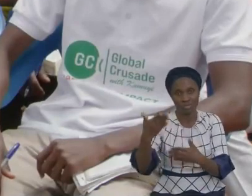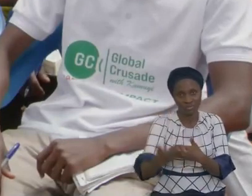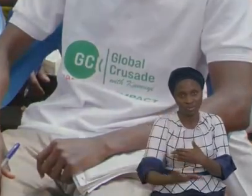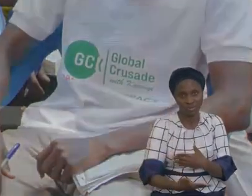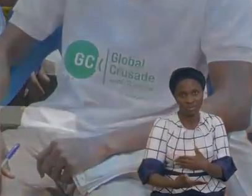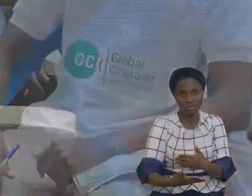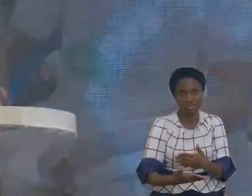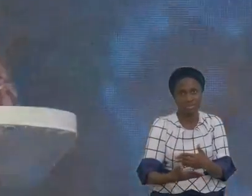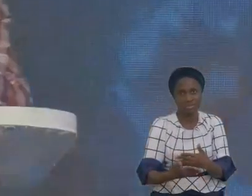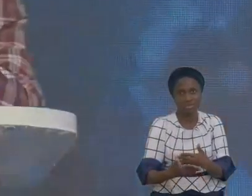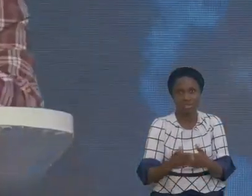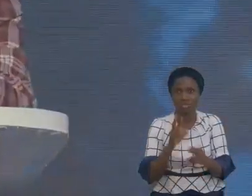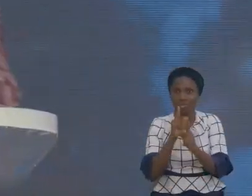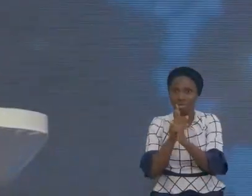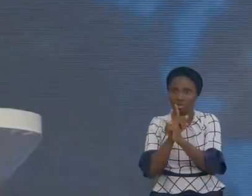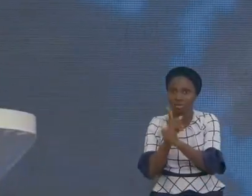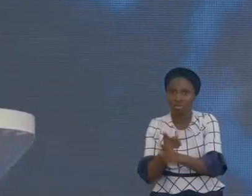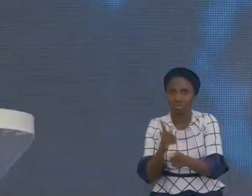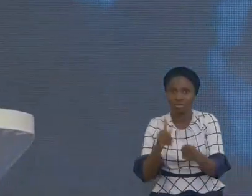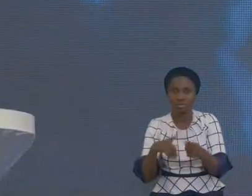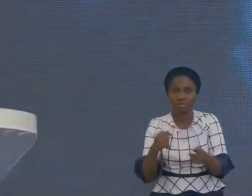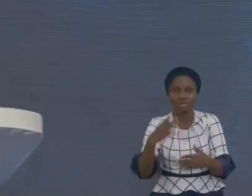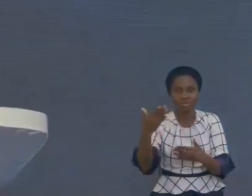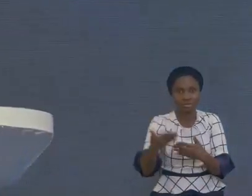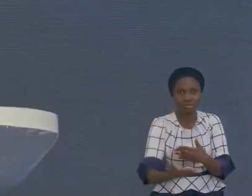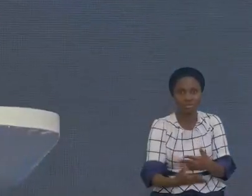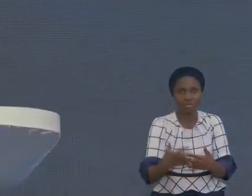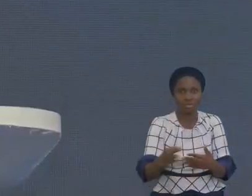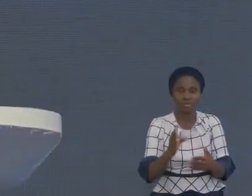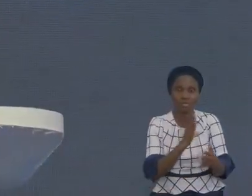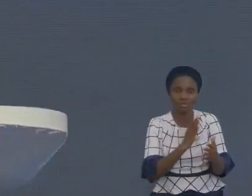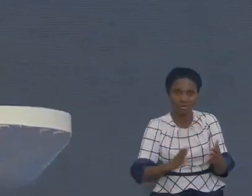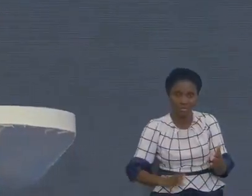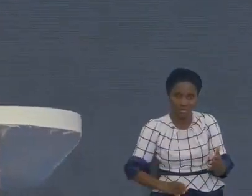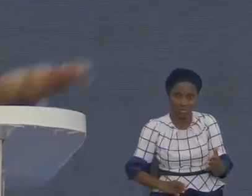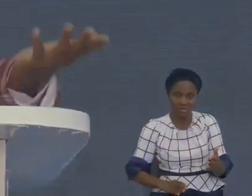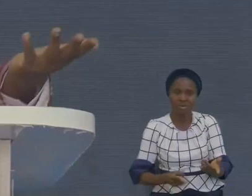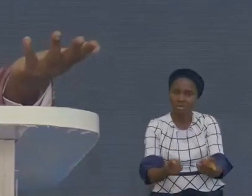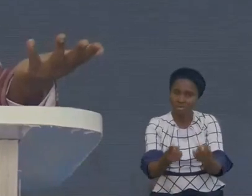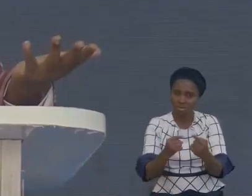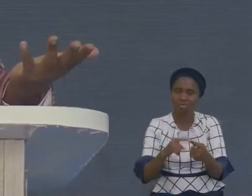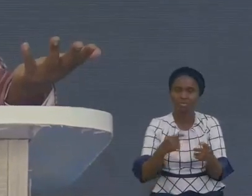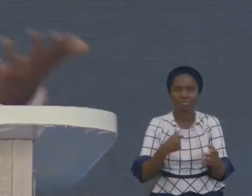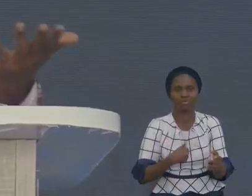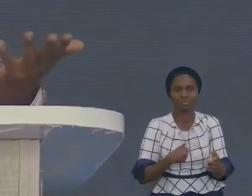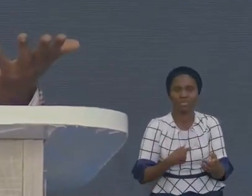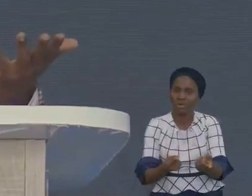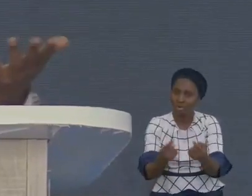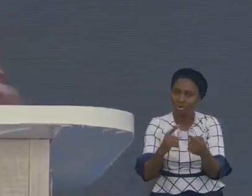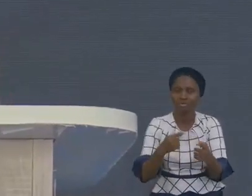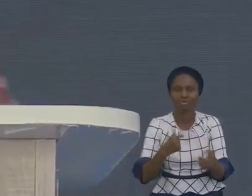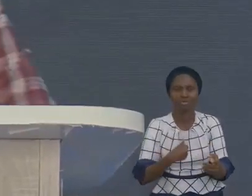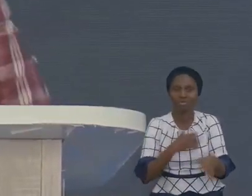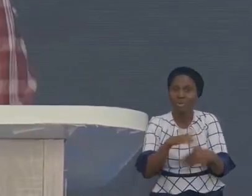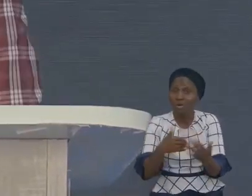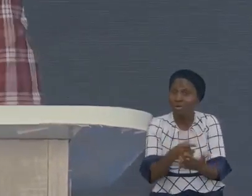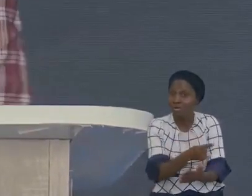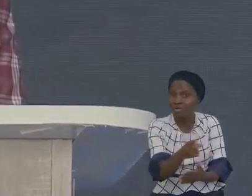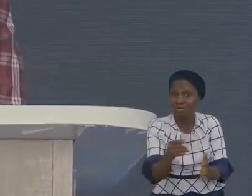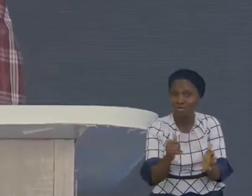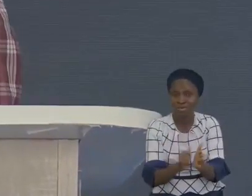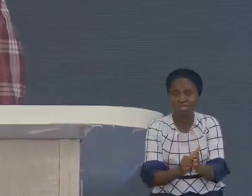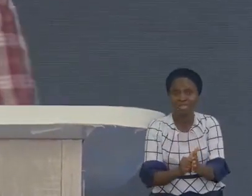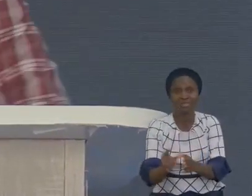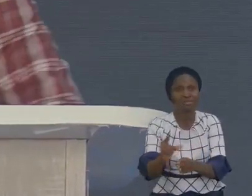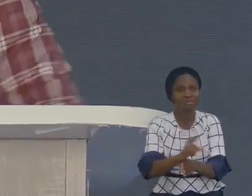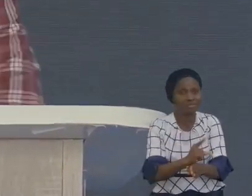me. All ye that labor and you're heavy laden, to respond